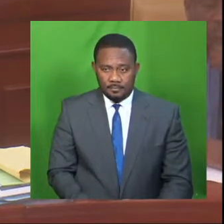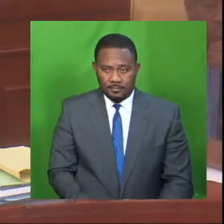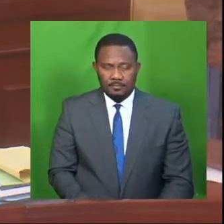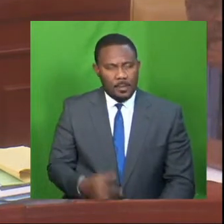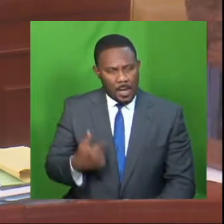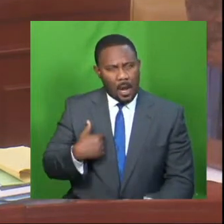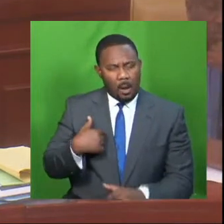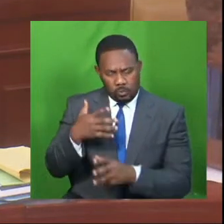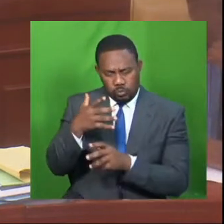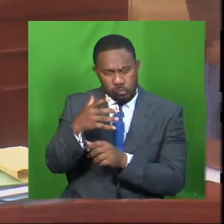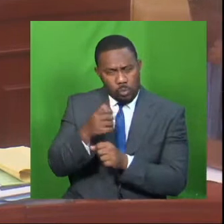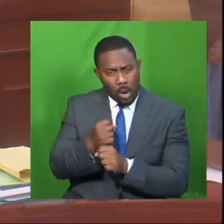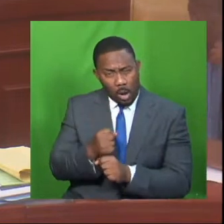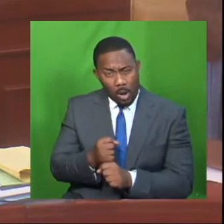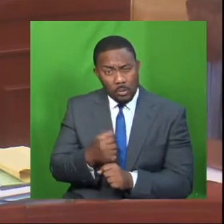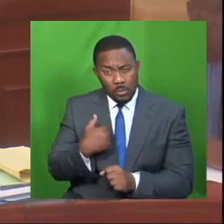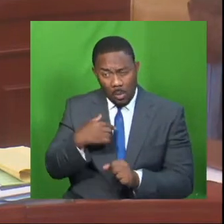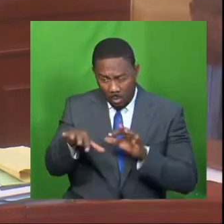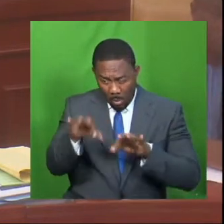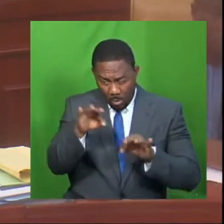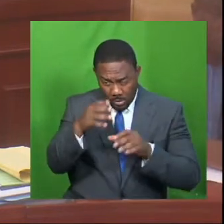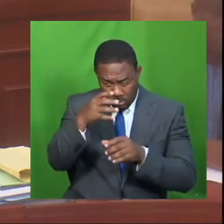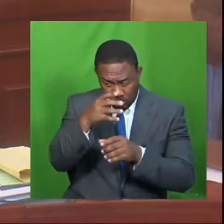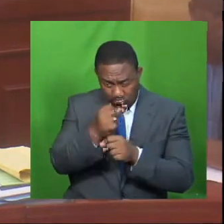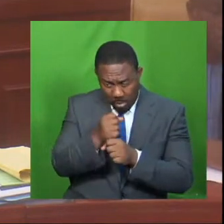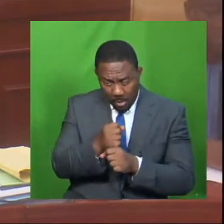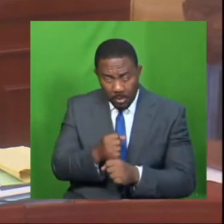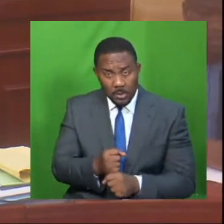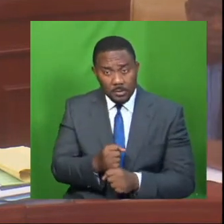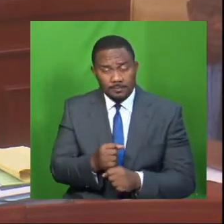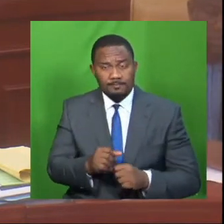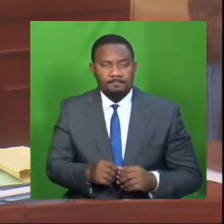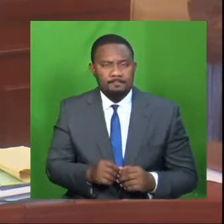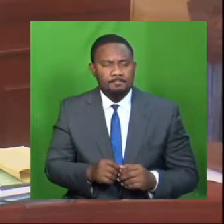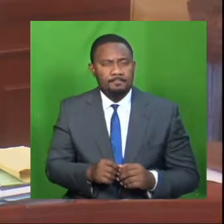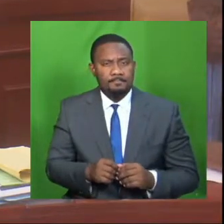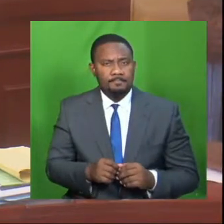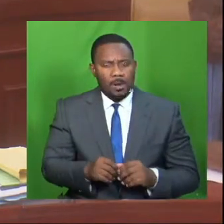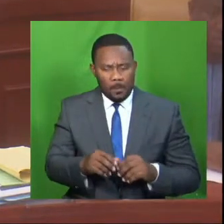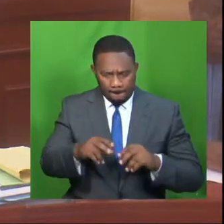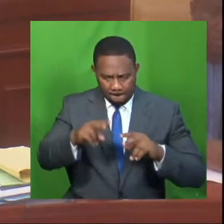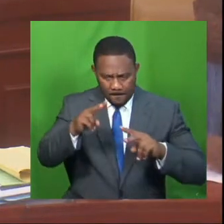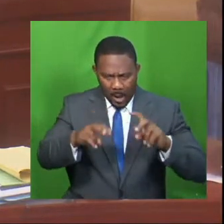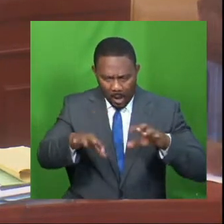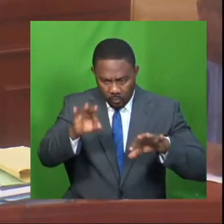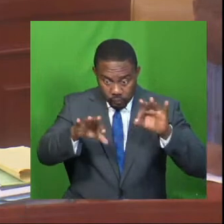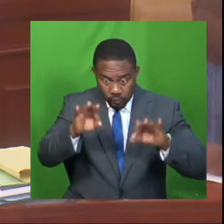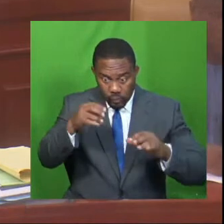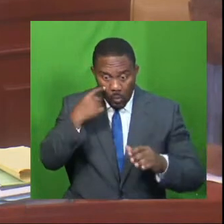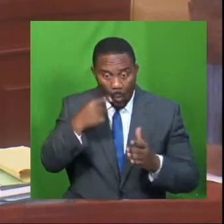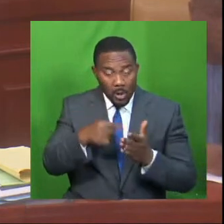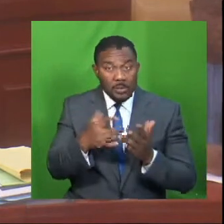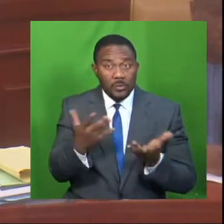Project. Honorable members, the report has been duly presented. It is for distribution to